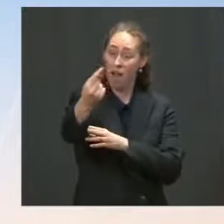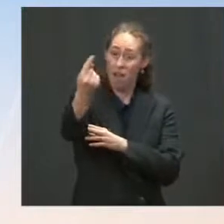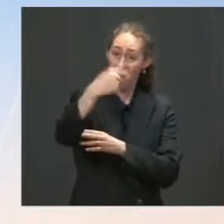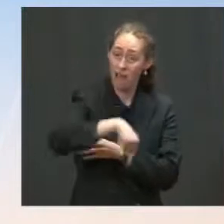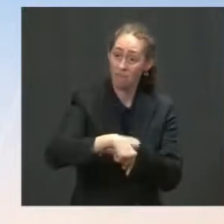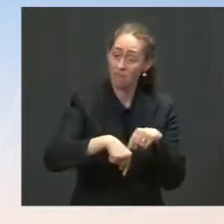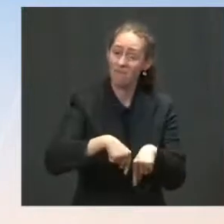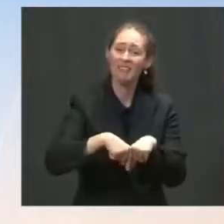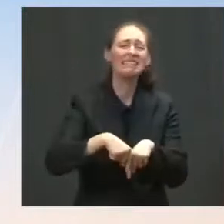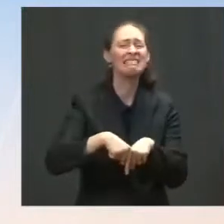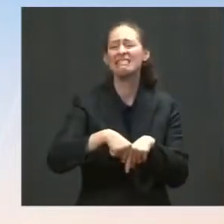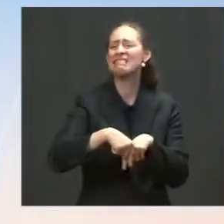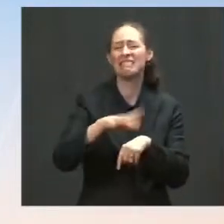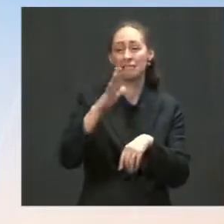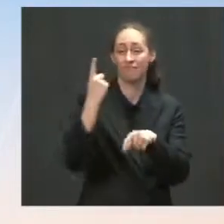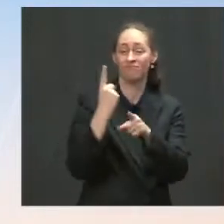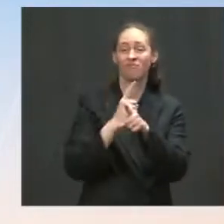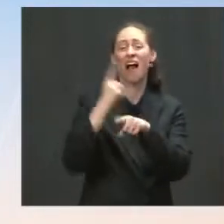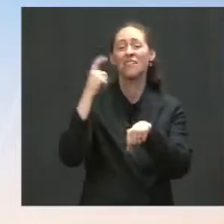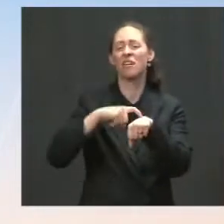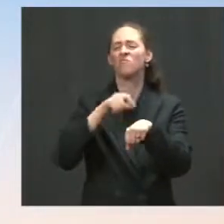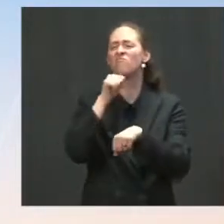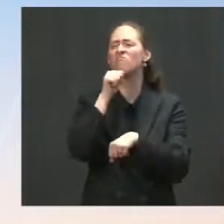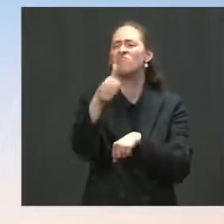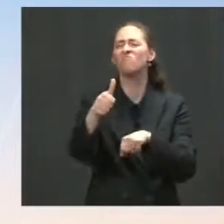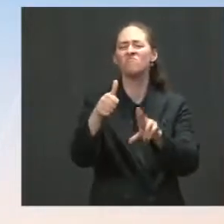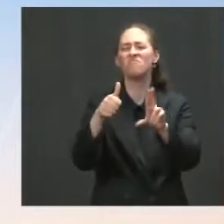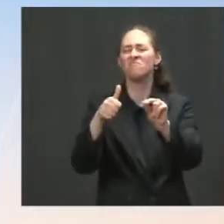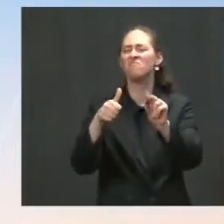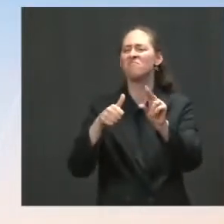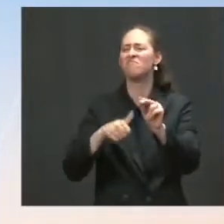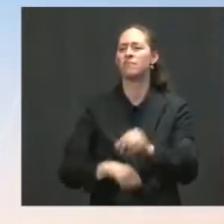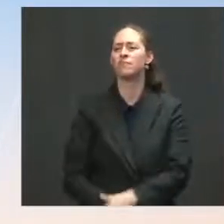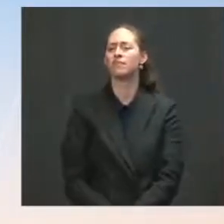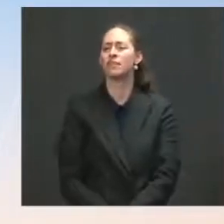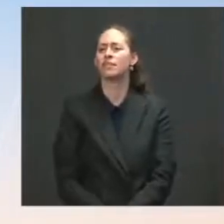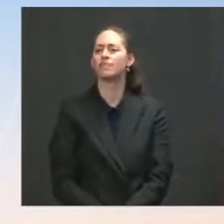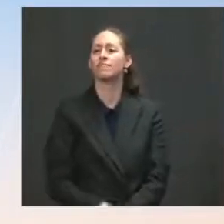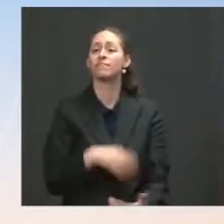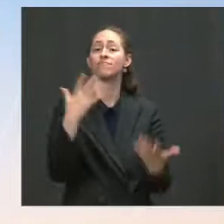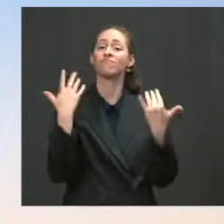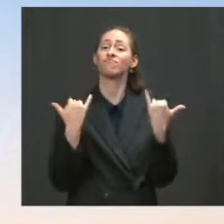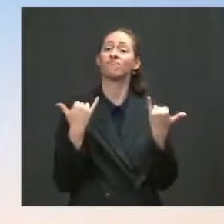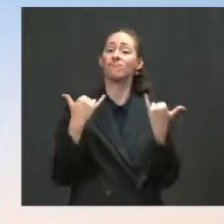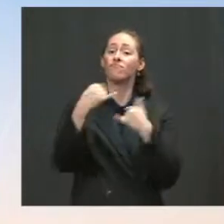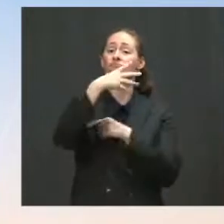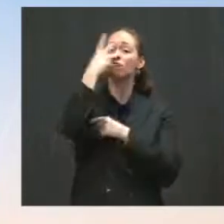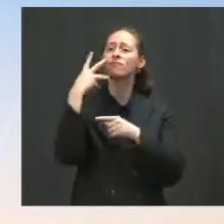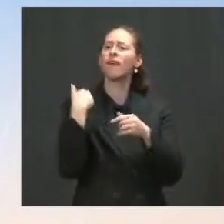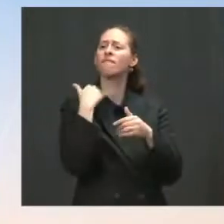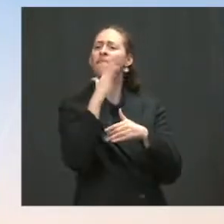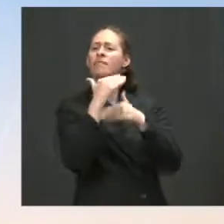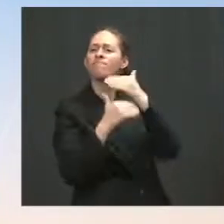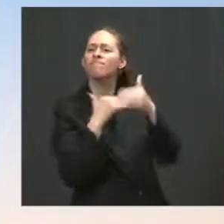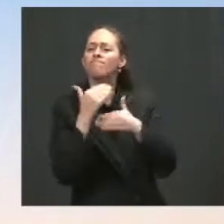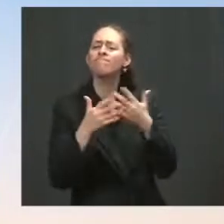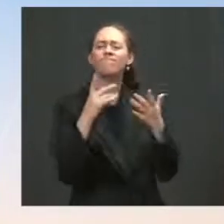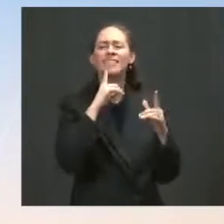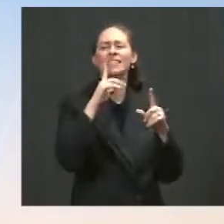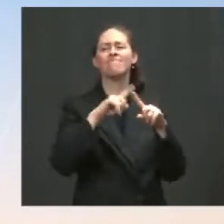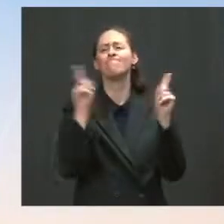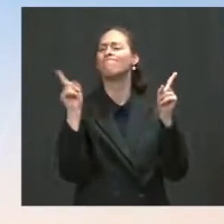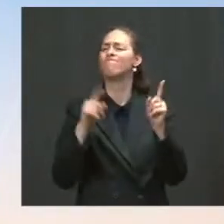the time to come and try to go through irregular migration. We want to have an effective process where you can apply